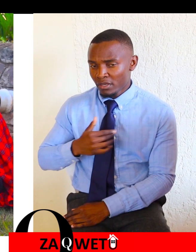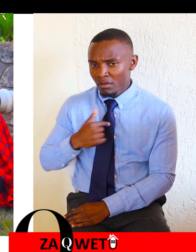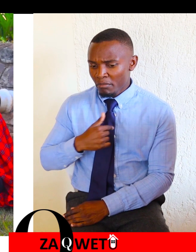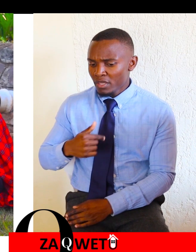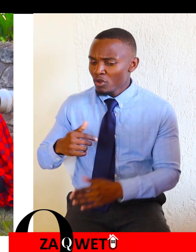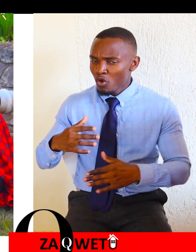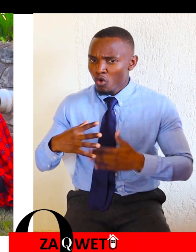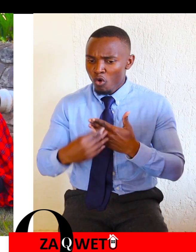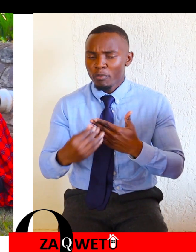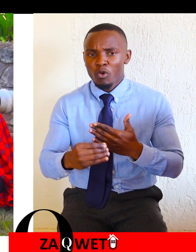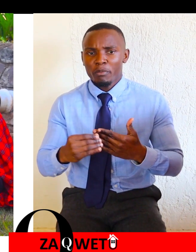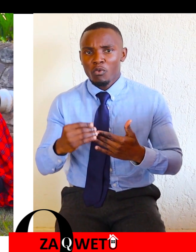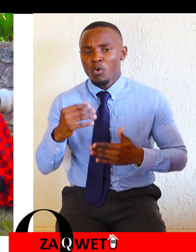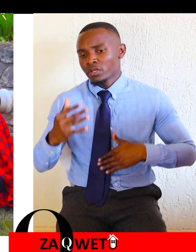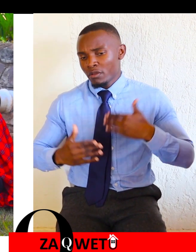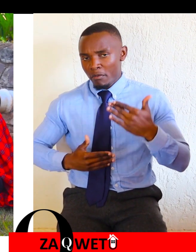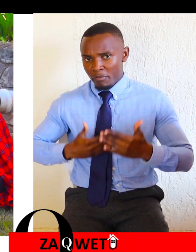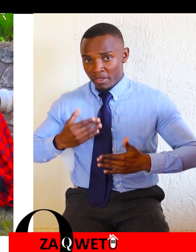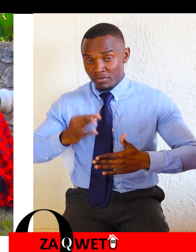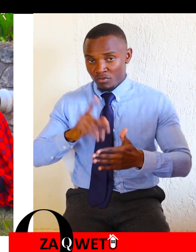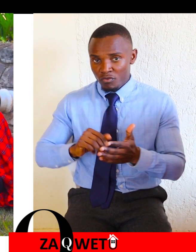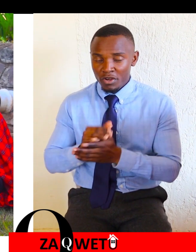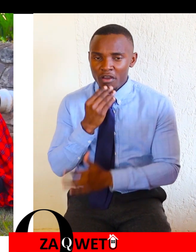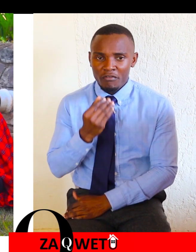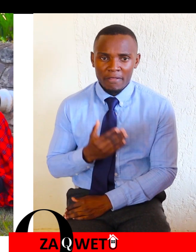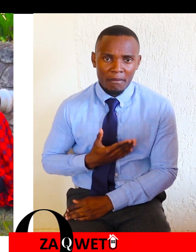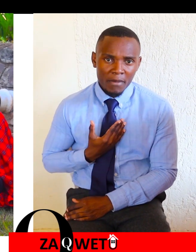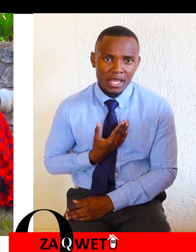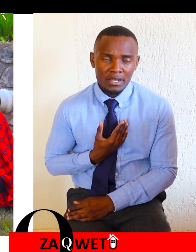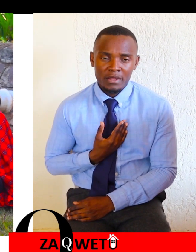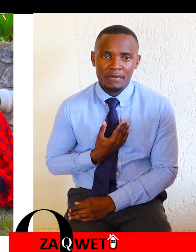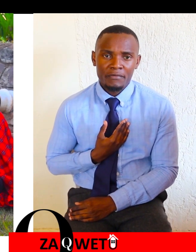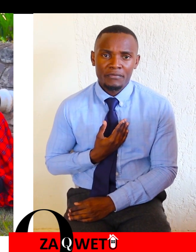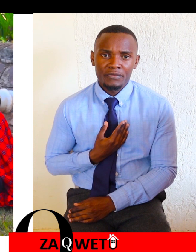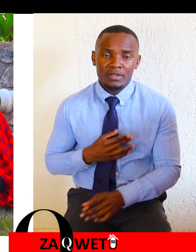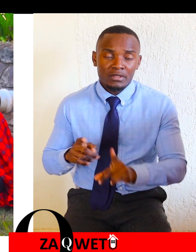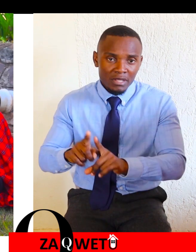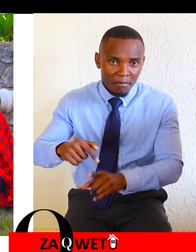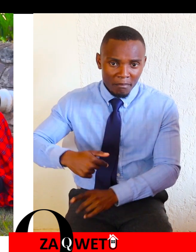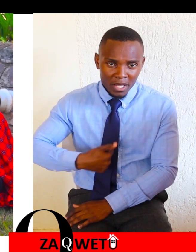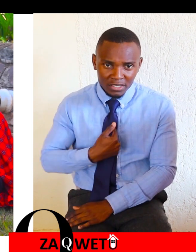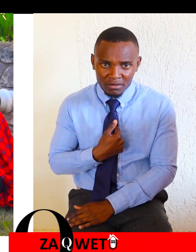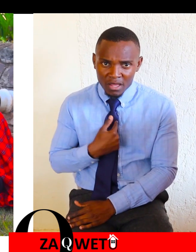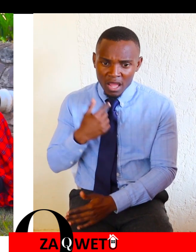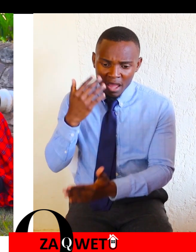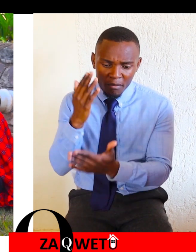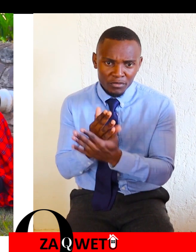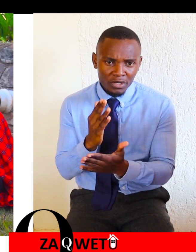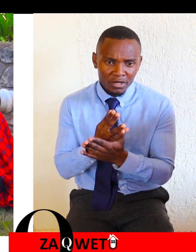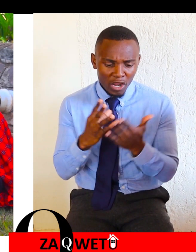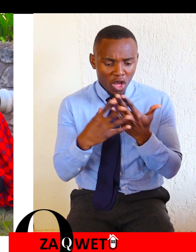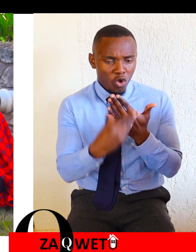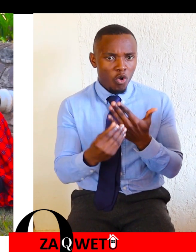do inherit a lot of characteristics, distinct characteristics between me and my dad. Actually, I'm a